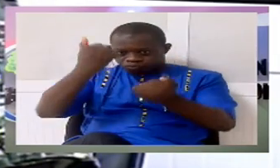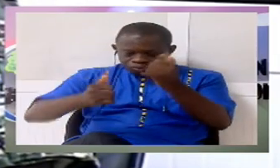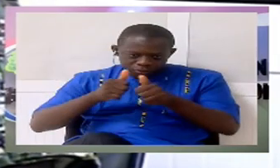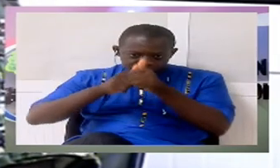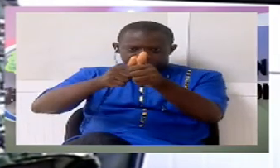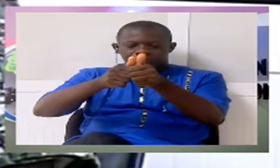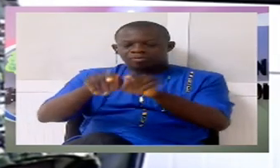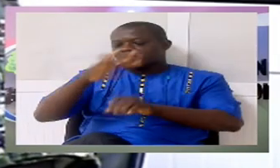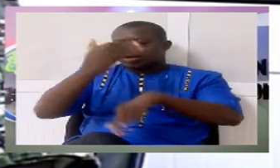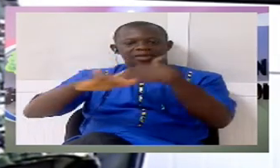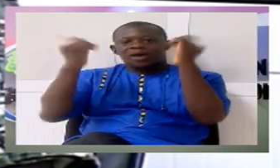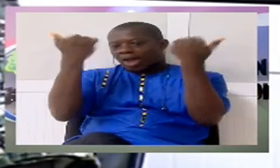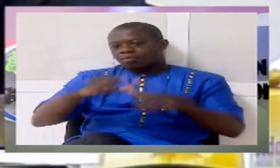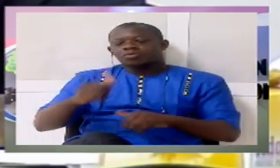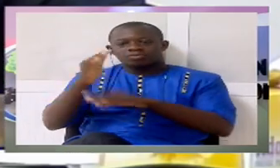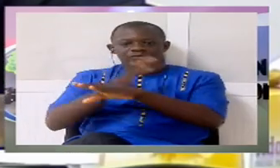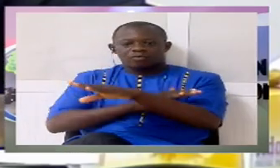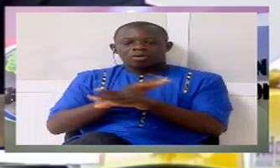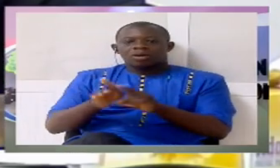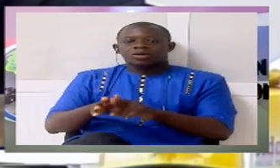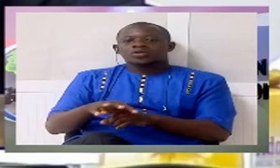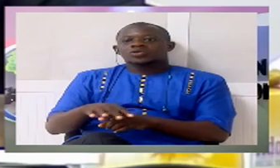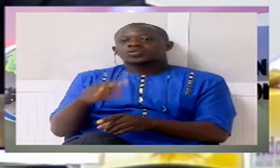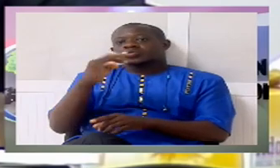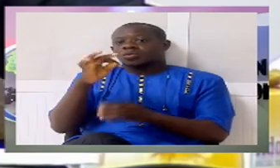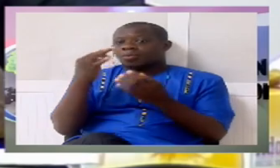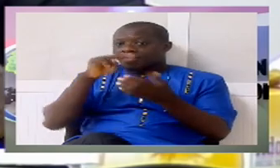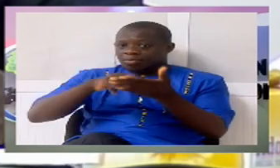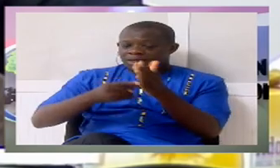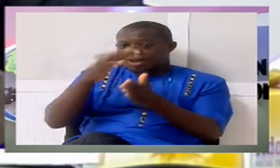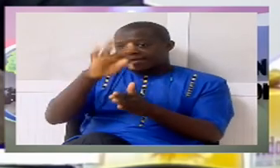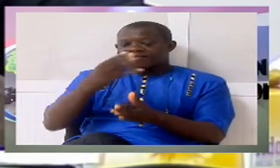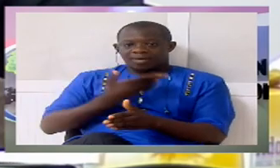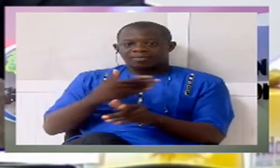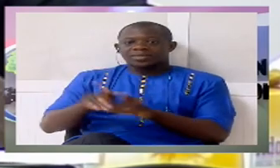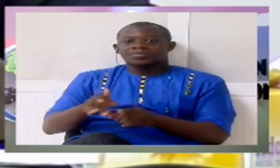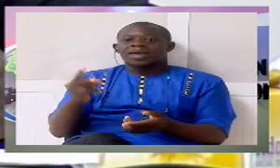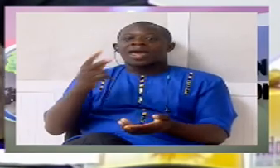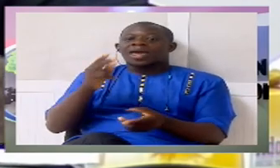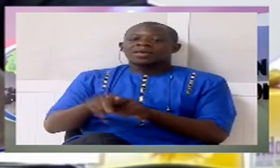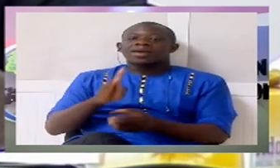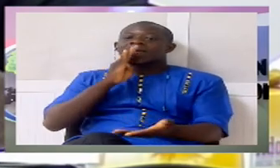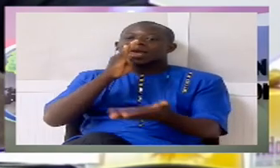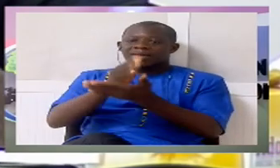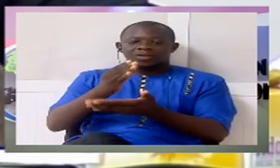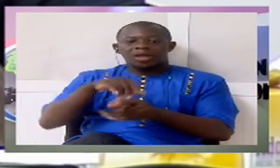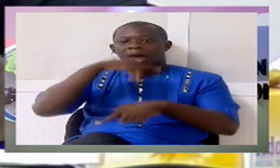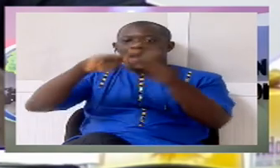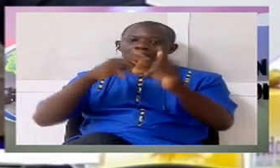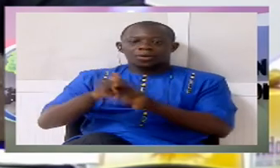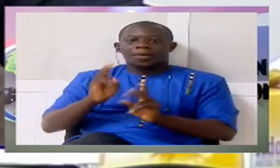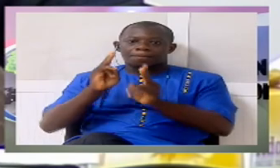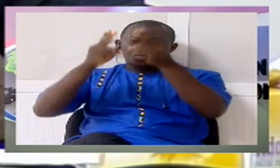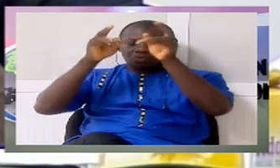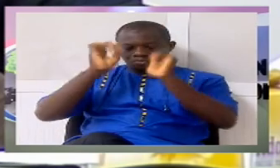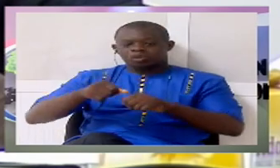but that has never happened. So when we have shootings, when we have evidence of shootings, you would accept that those would have